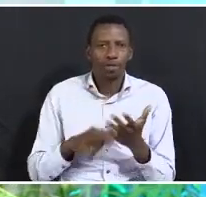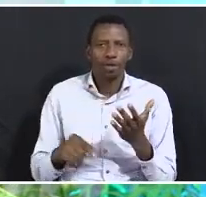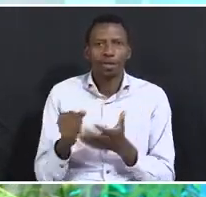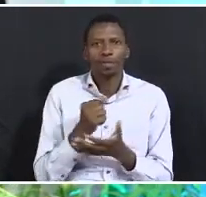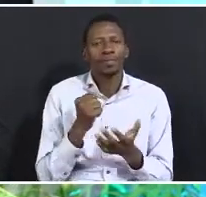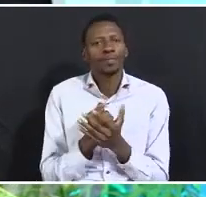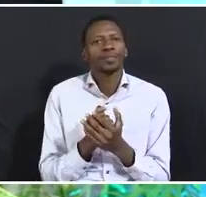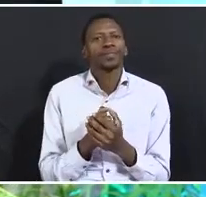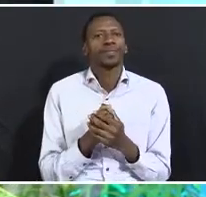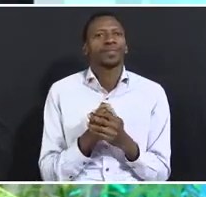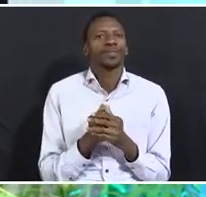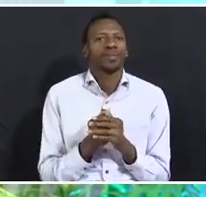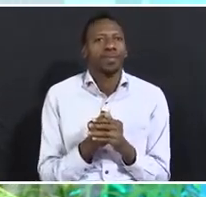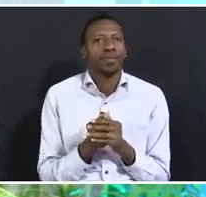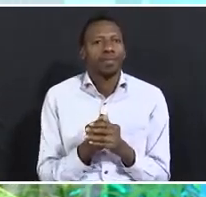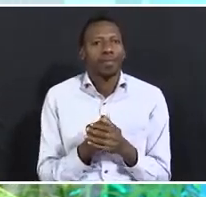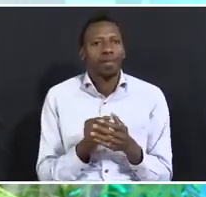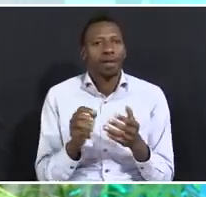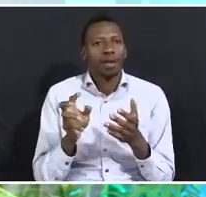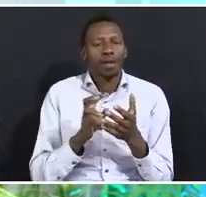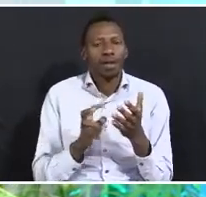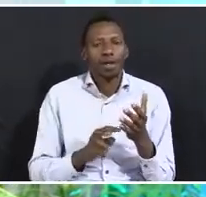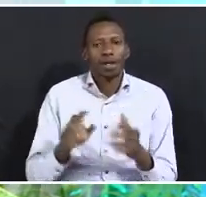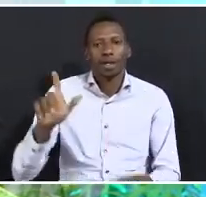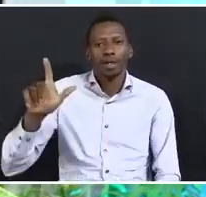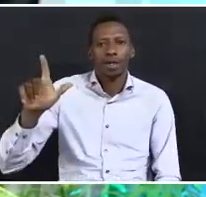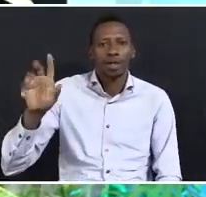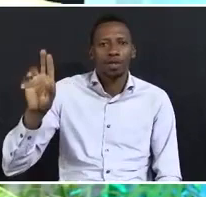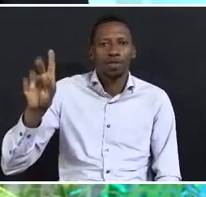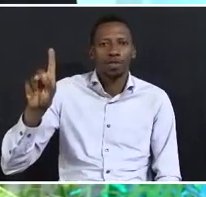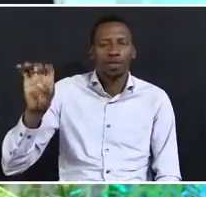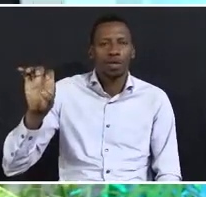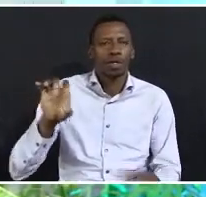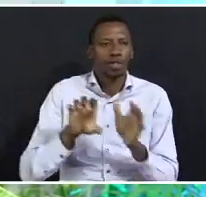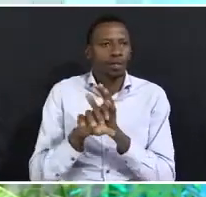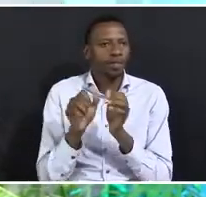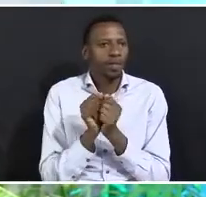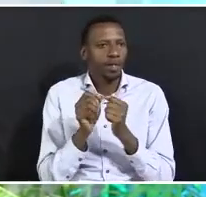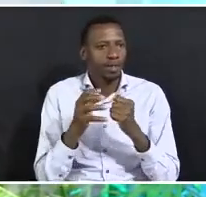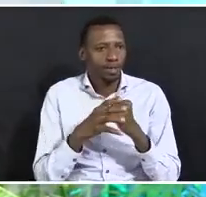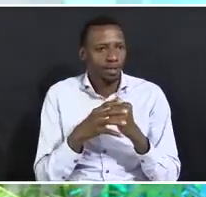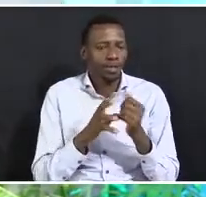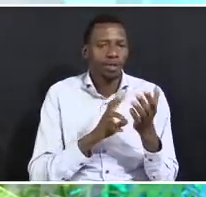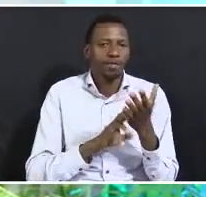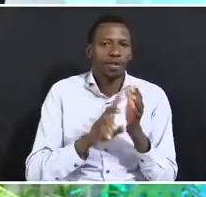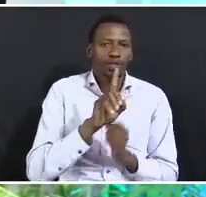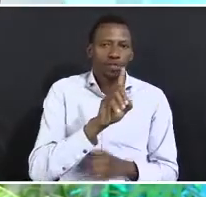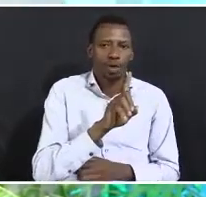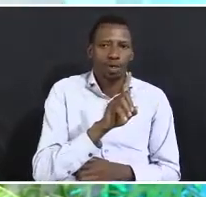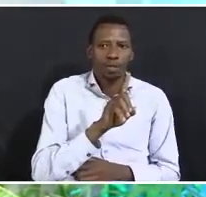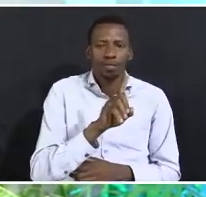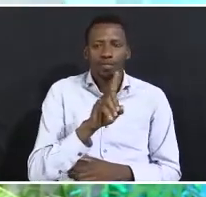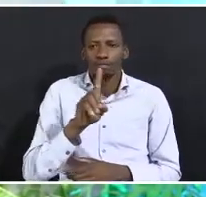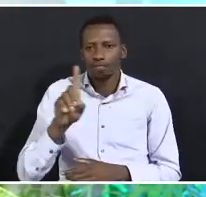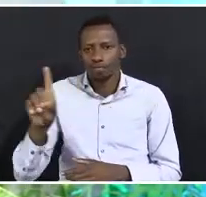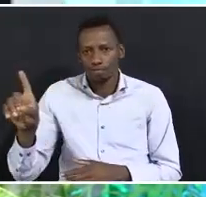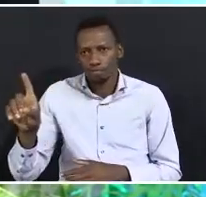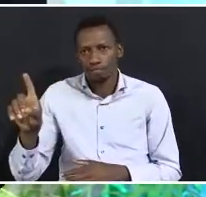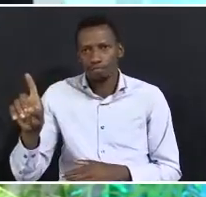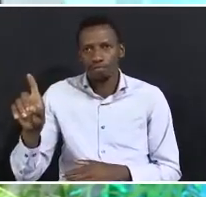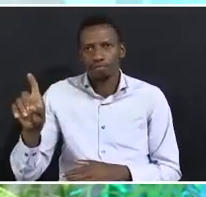Amen. Read with me Luke 19, verses 1 through to